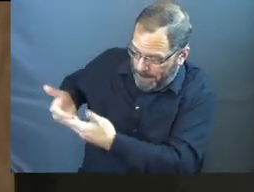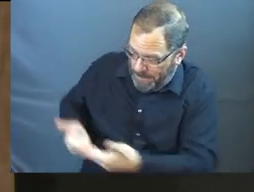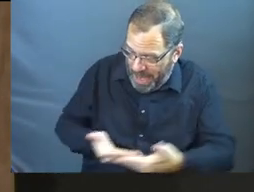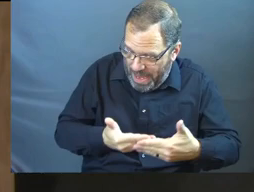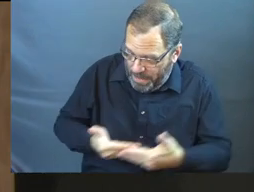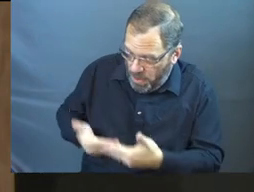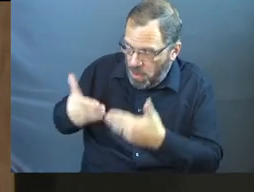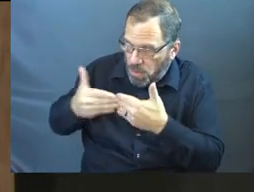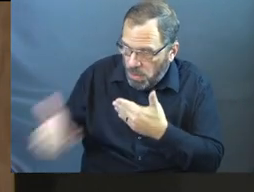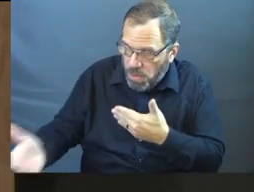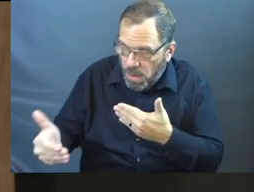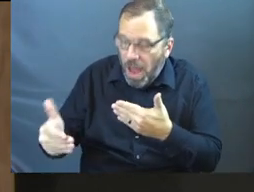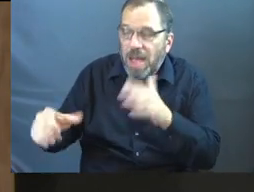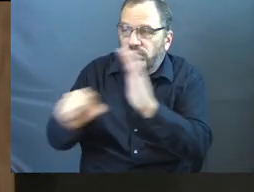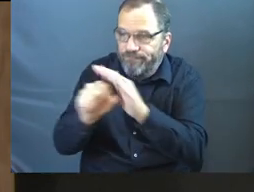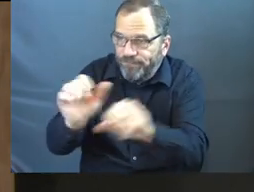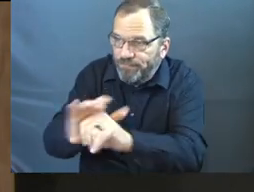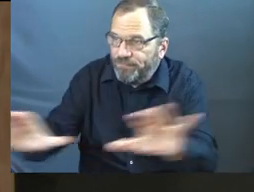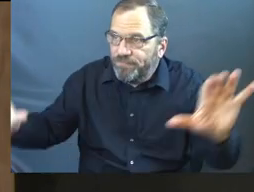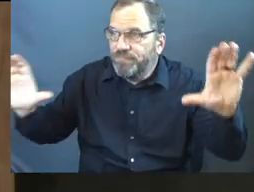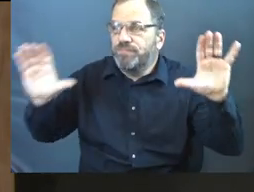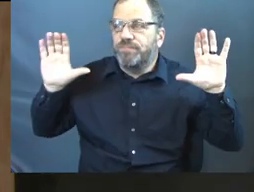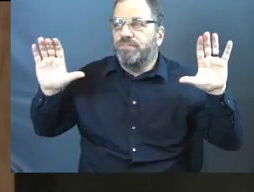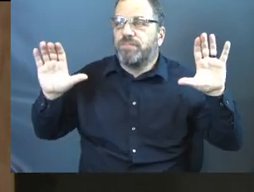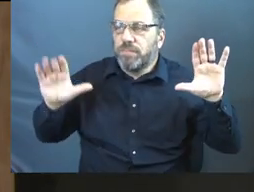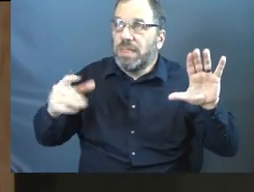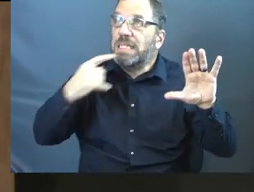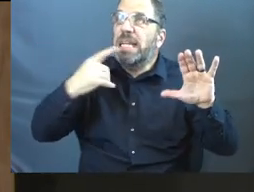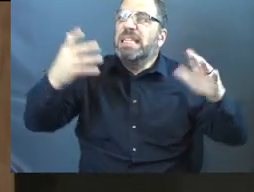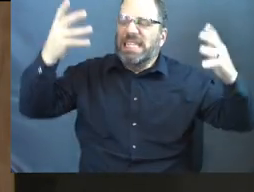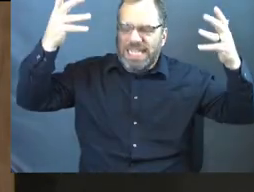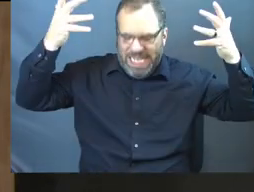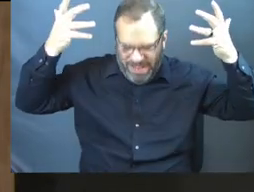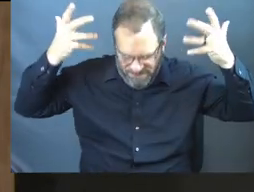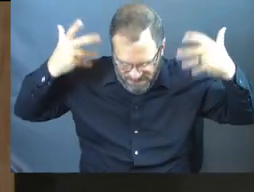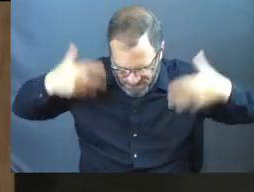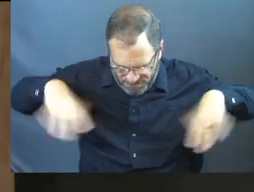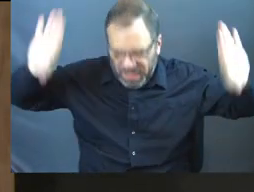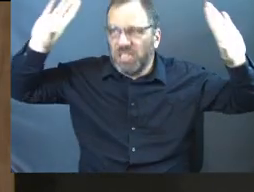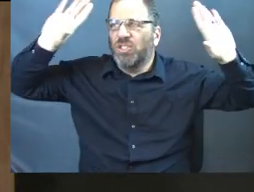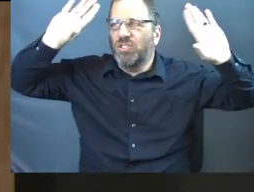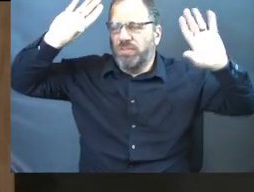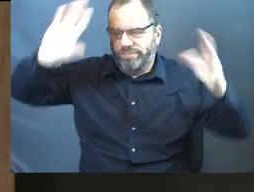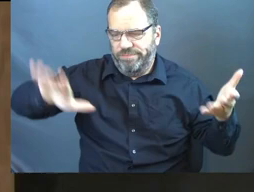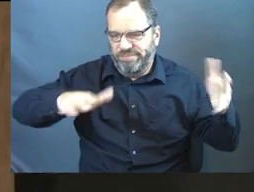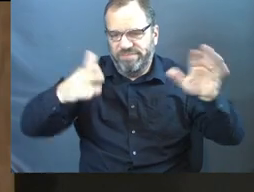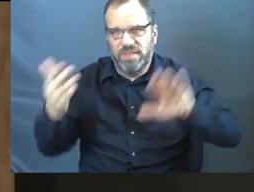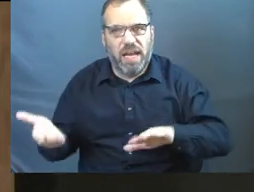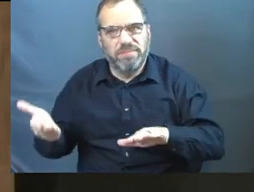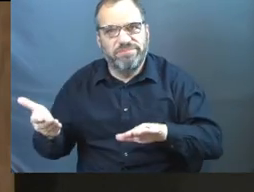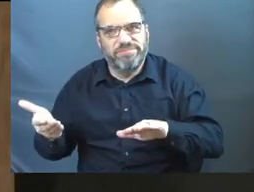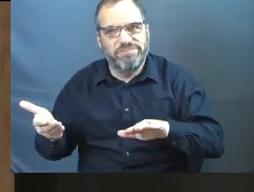he will go on and he will be hung on a cross and he will say, "It is finished."